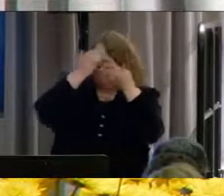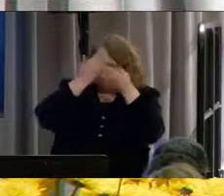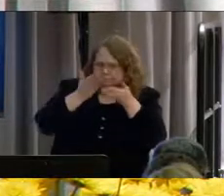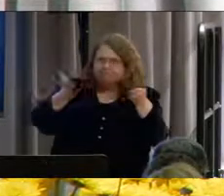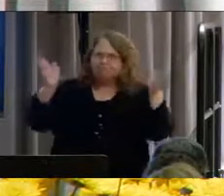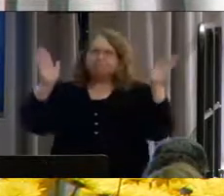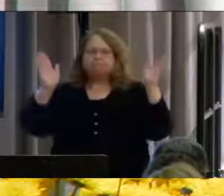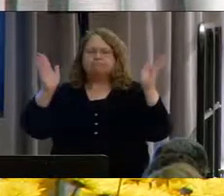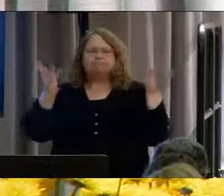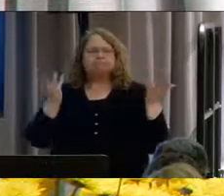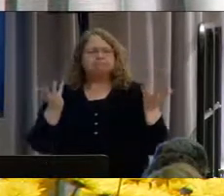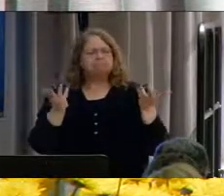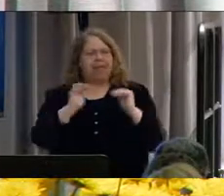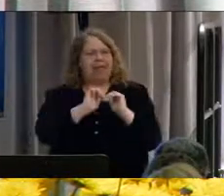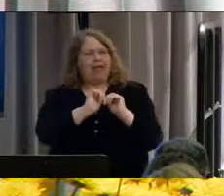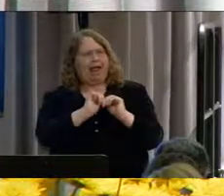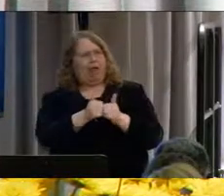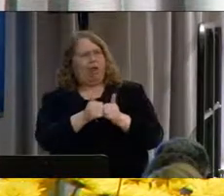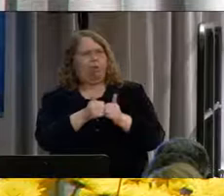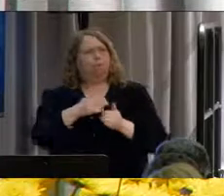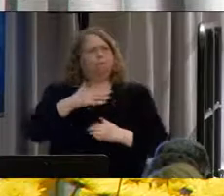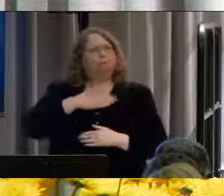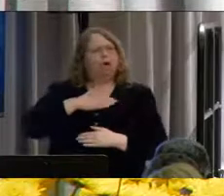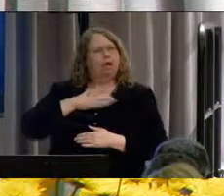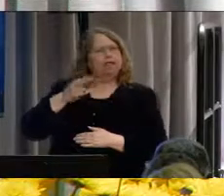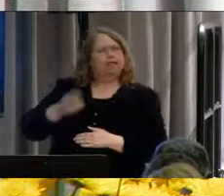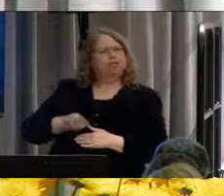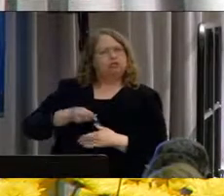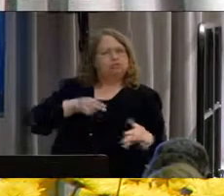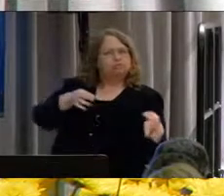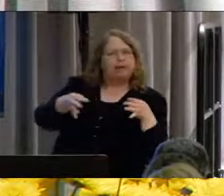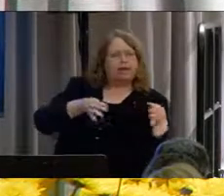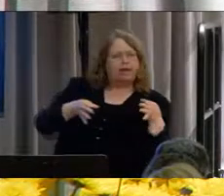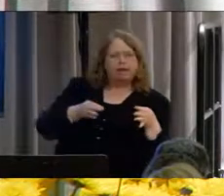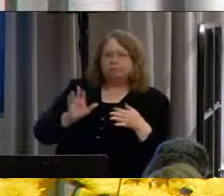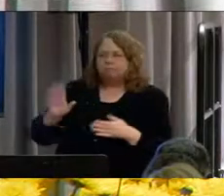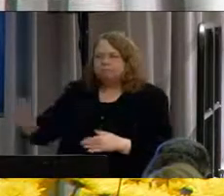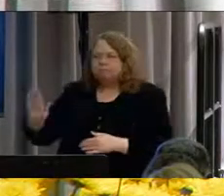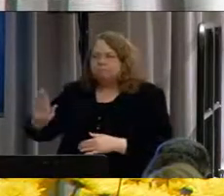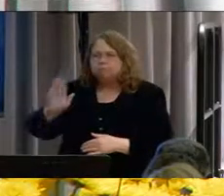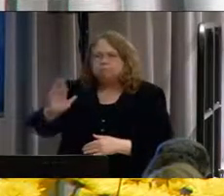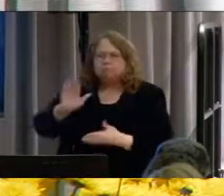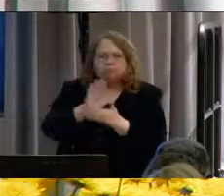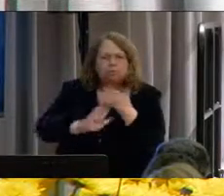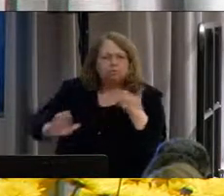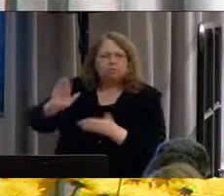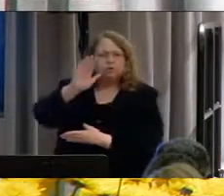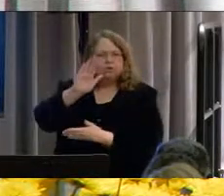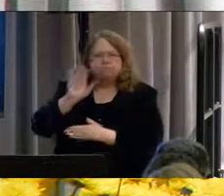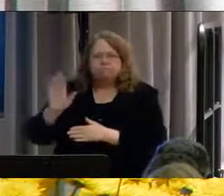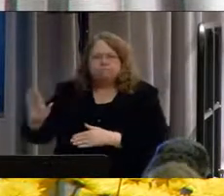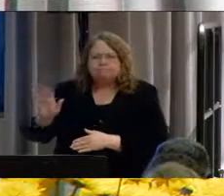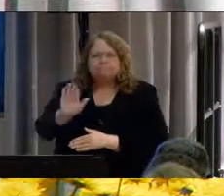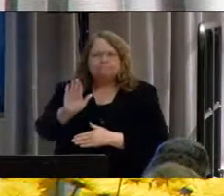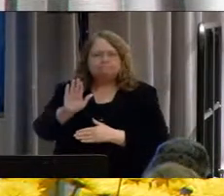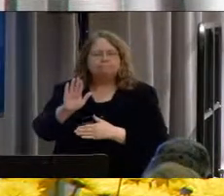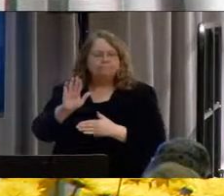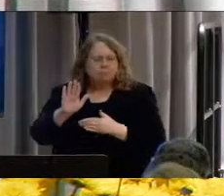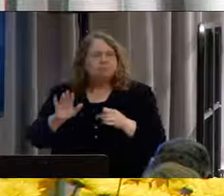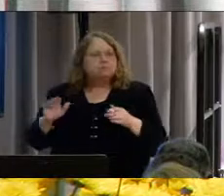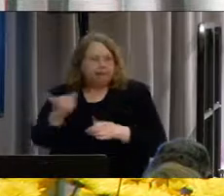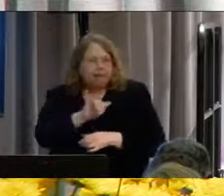about how they're going to tell their history. College campuses have a lot of these conversations going